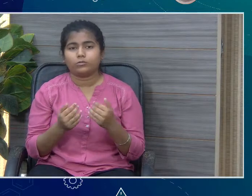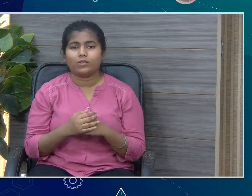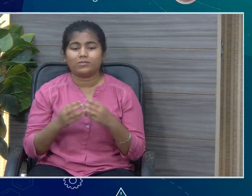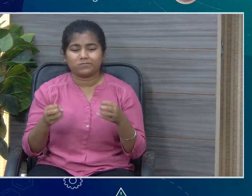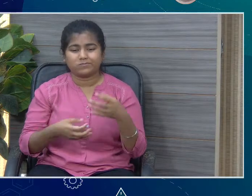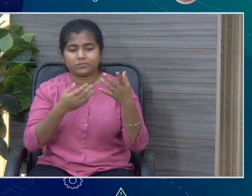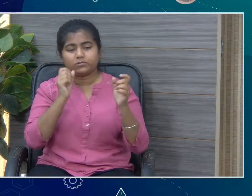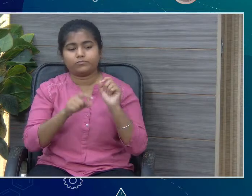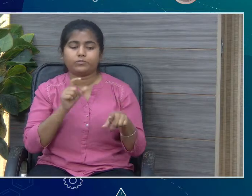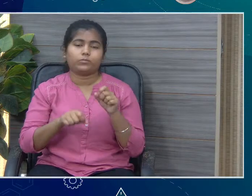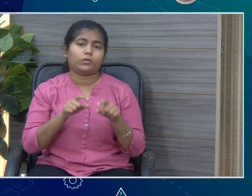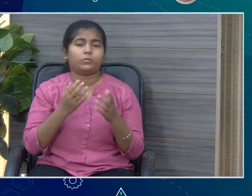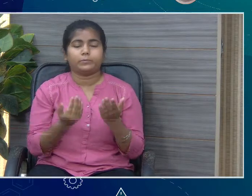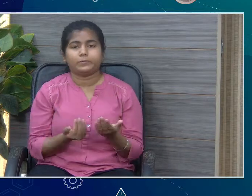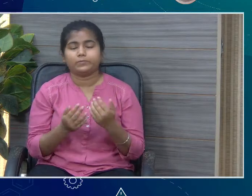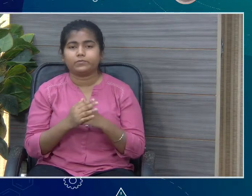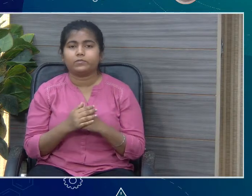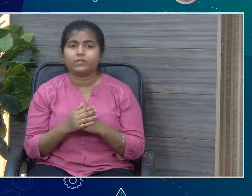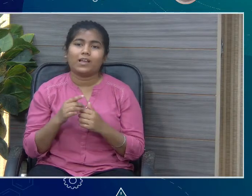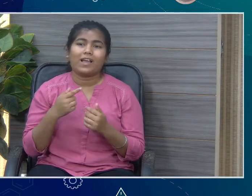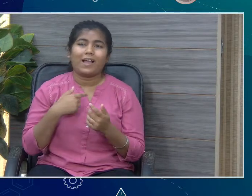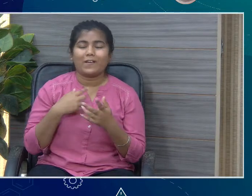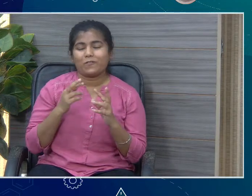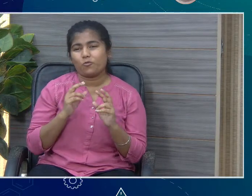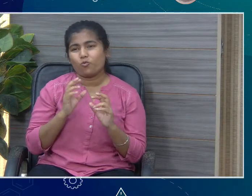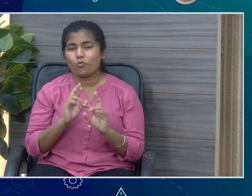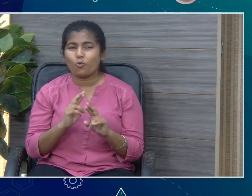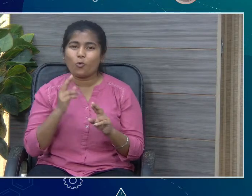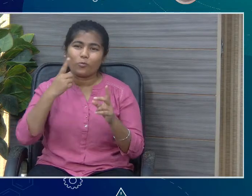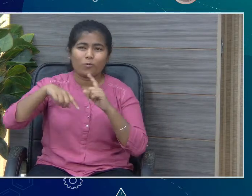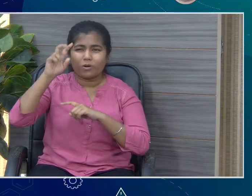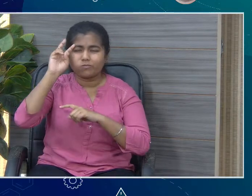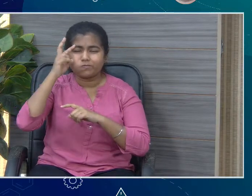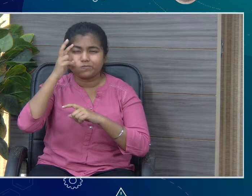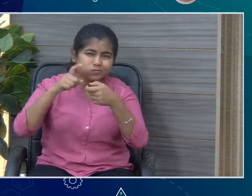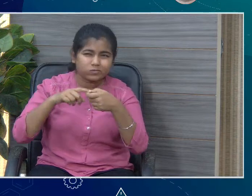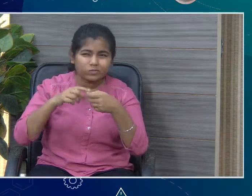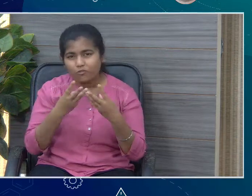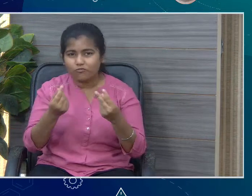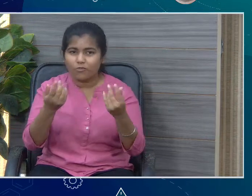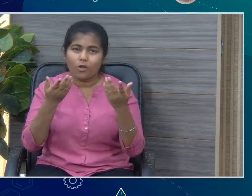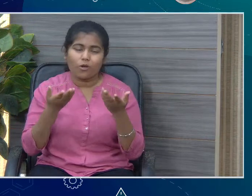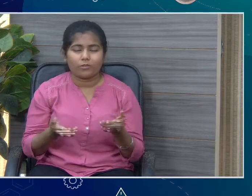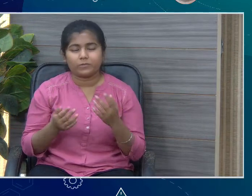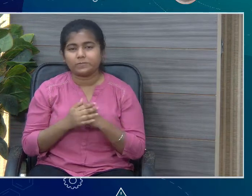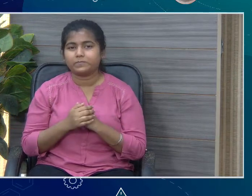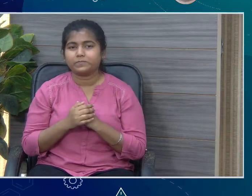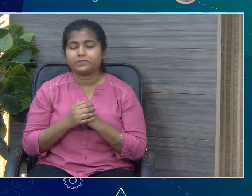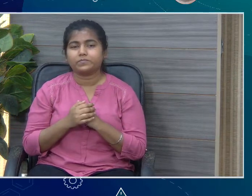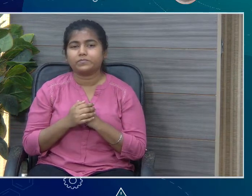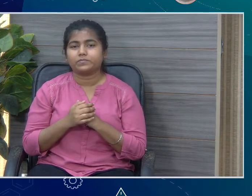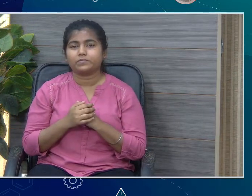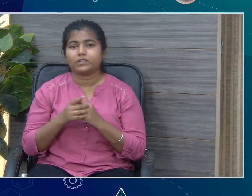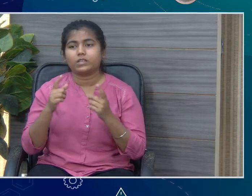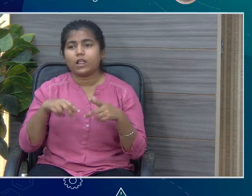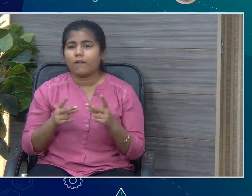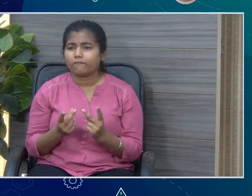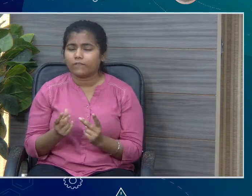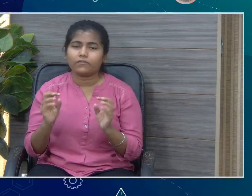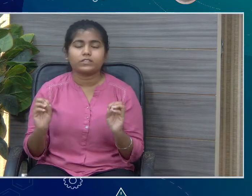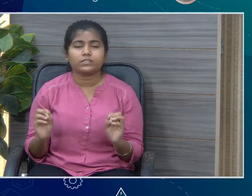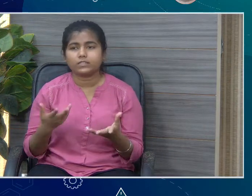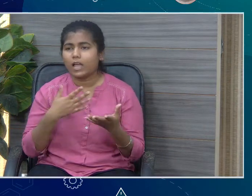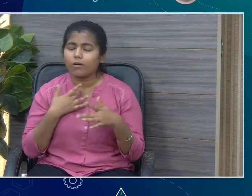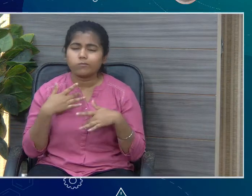drop your comment out there. Our expert will be happy to answer all your queries and doubts and questions. So ma'am, let's quickly begin this session, and